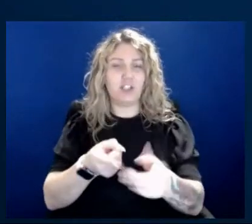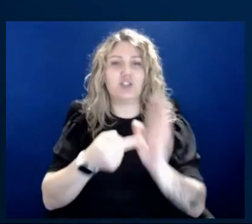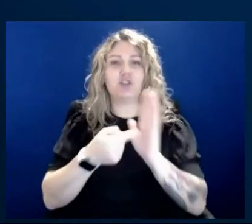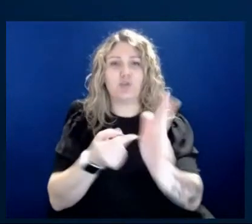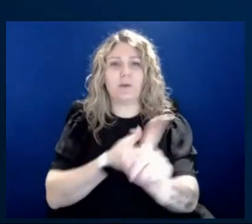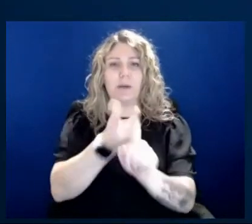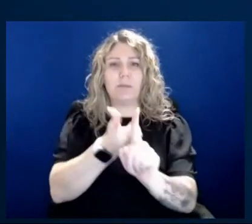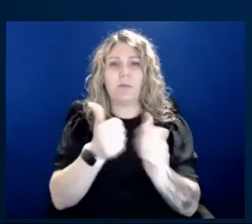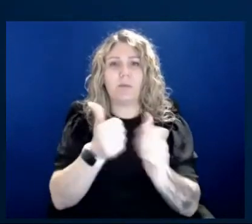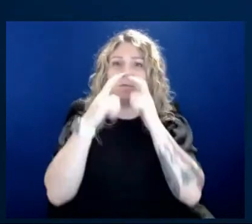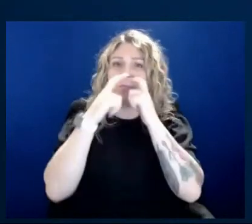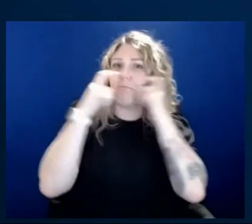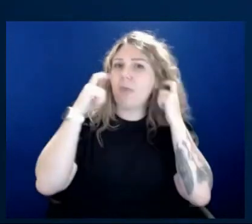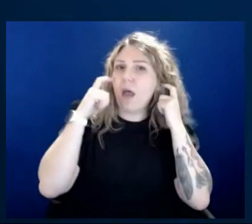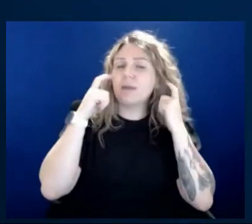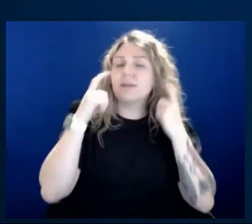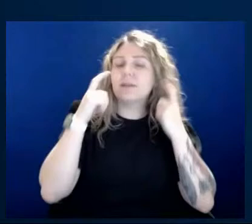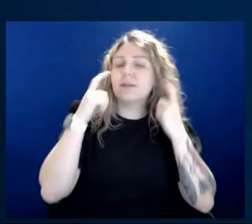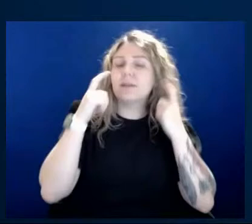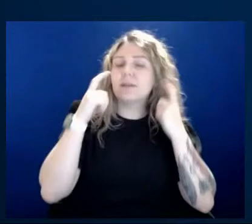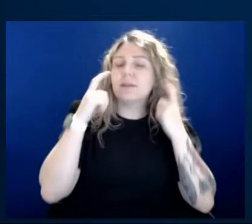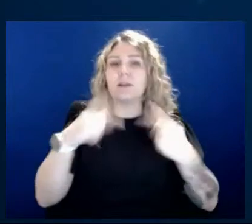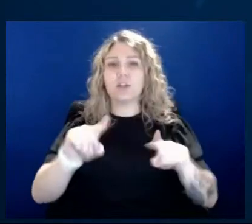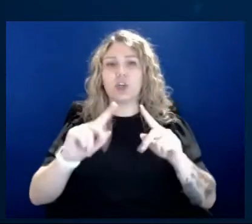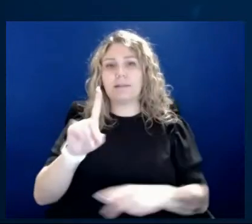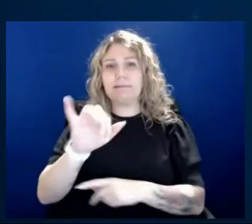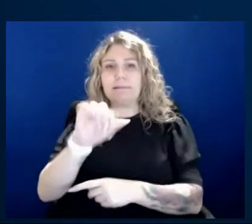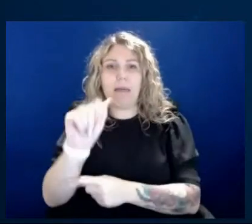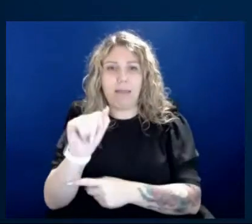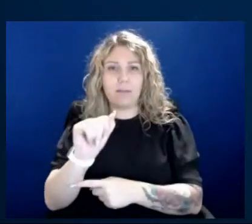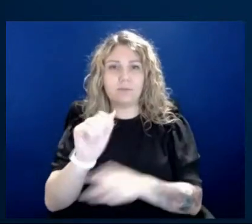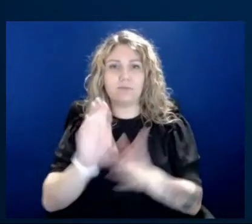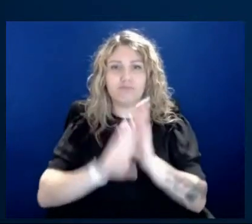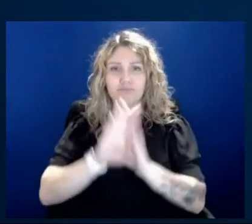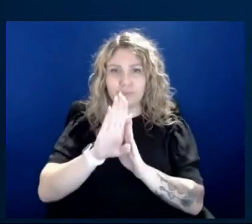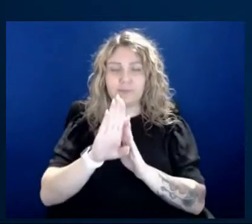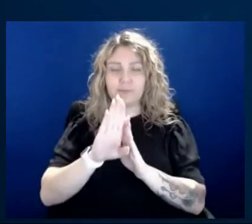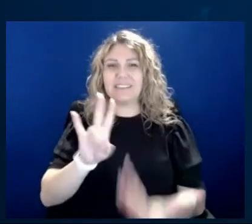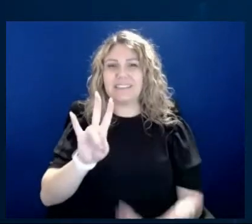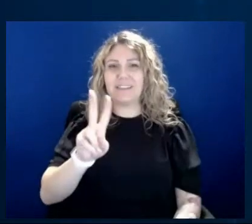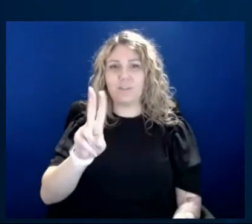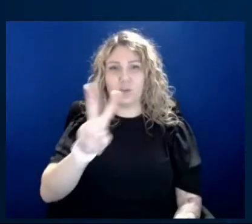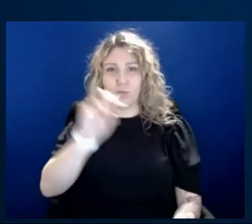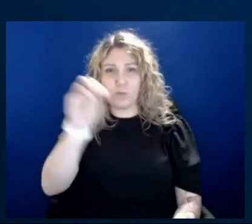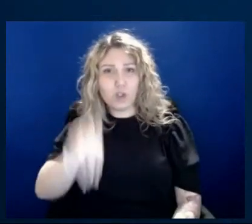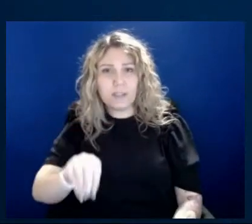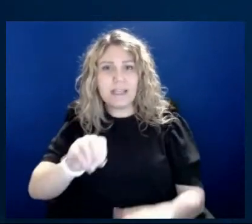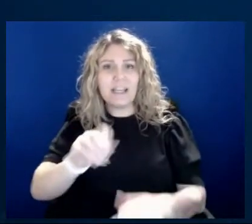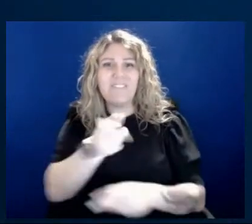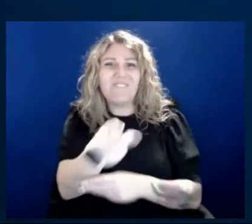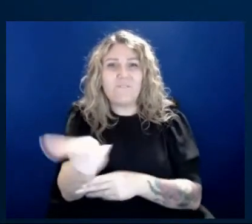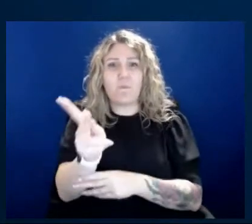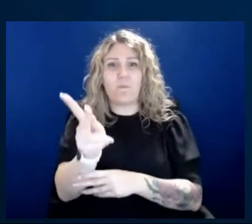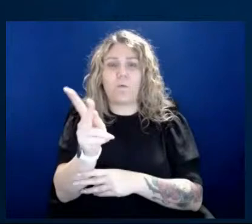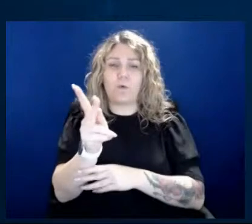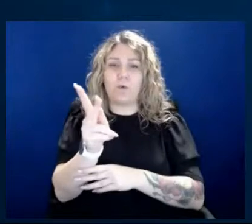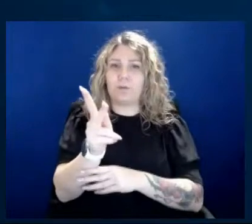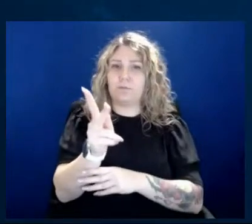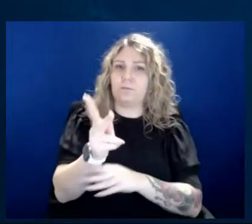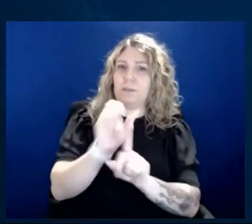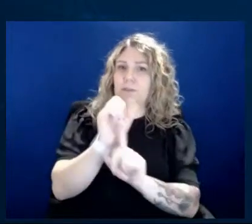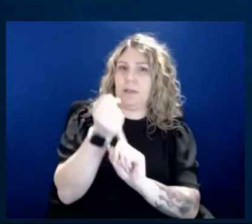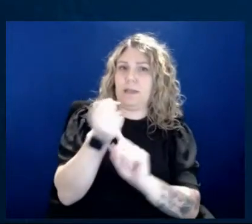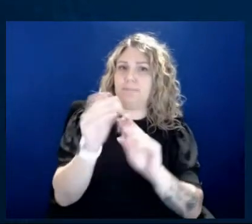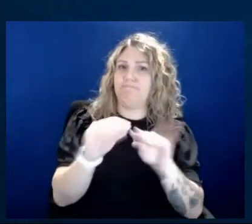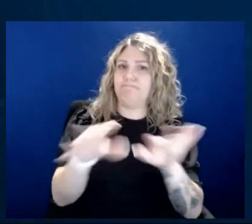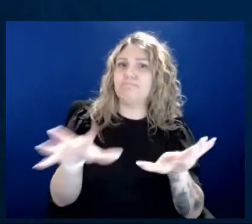children during the Delta surge. 72% fewer cases of in-school transmission were reported among students required to wear